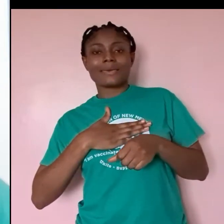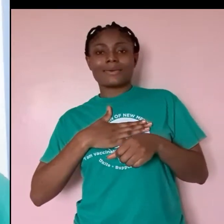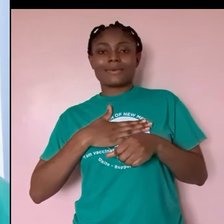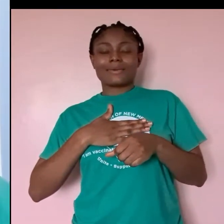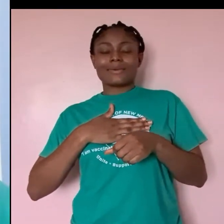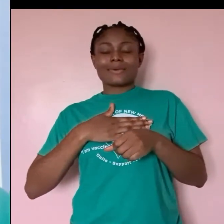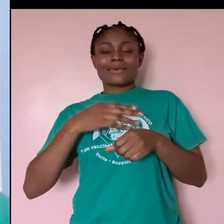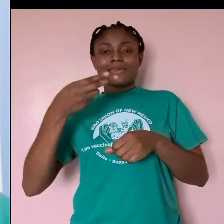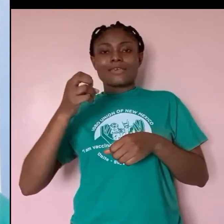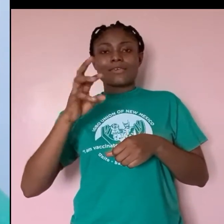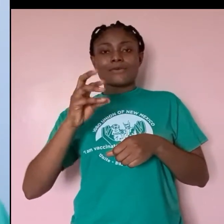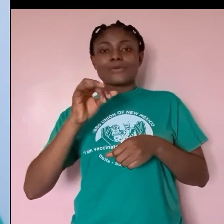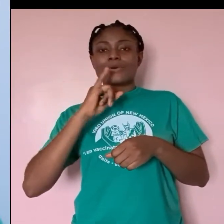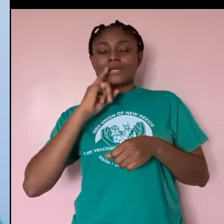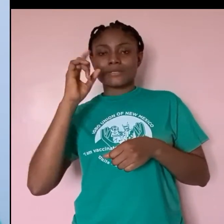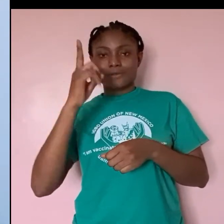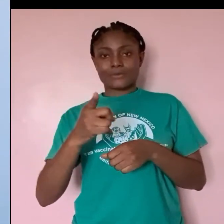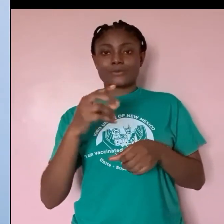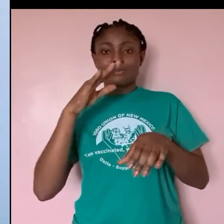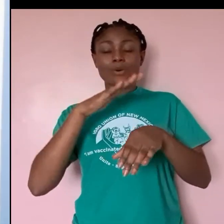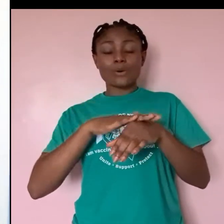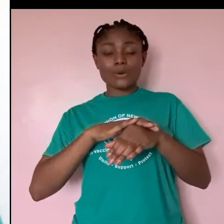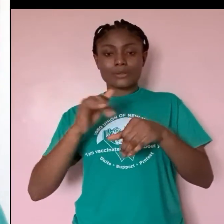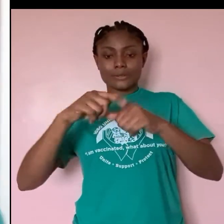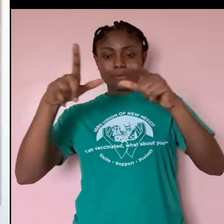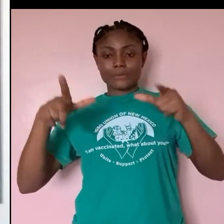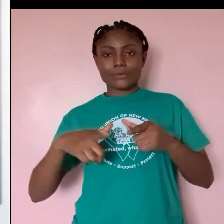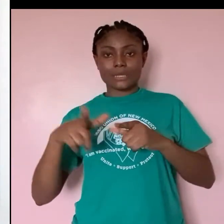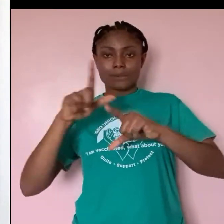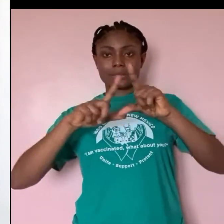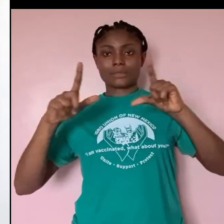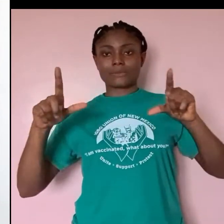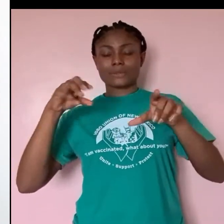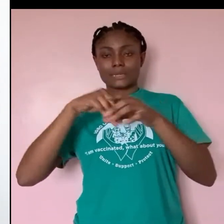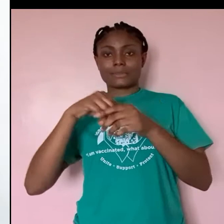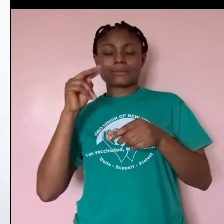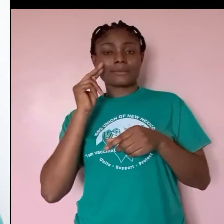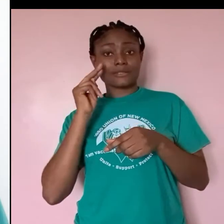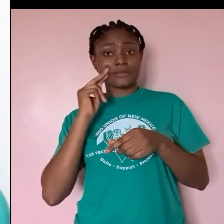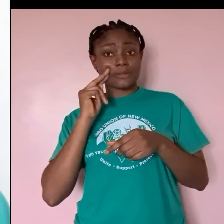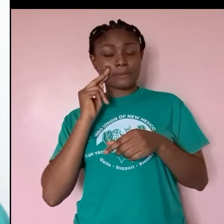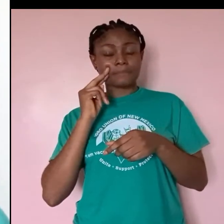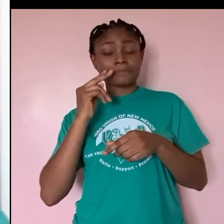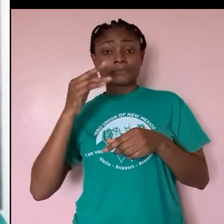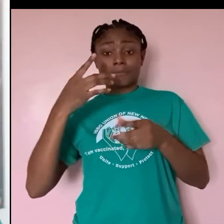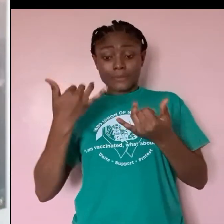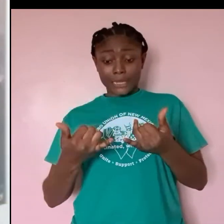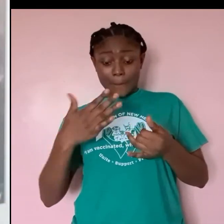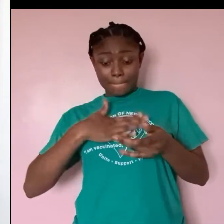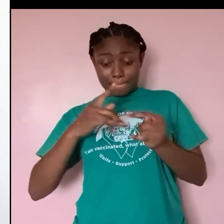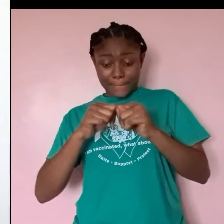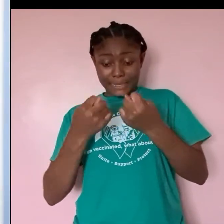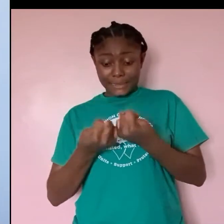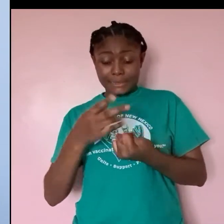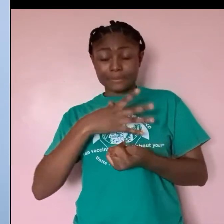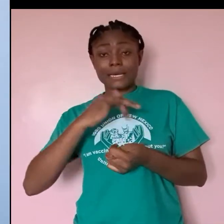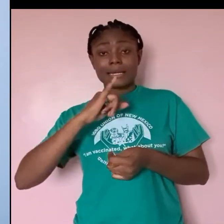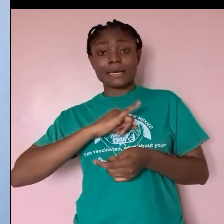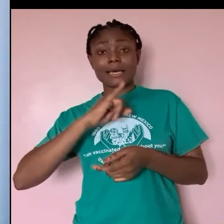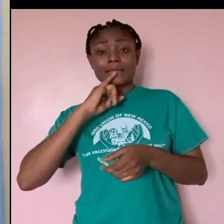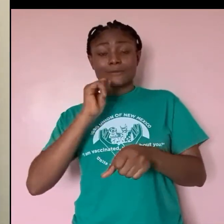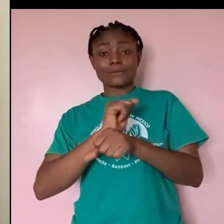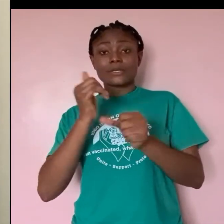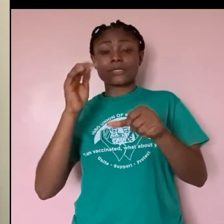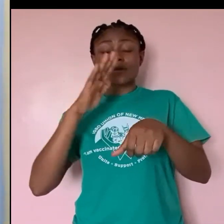in Indigenous Nigerian Sign Languages. And so right now, my team and I are working on My